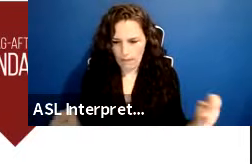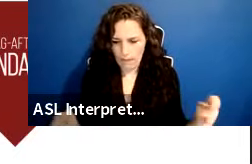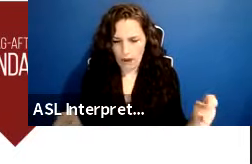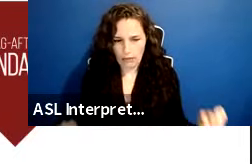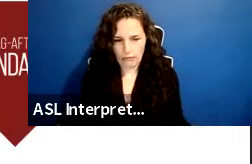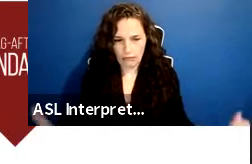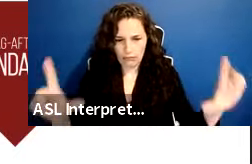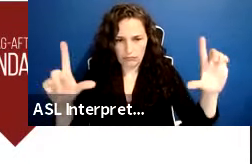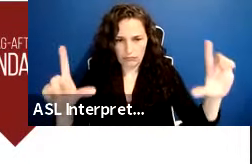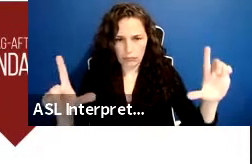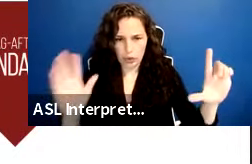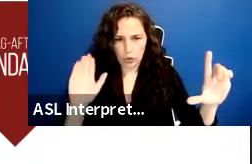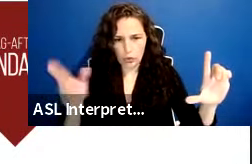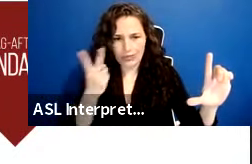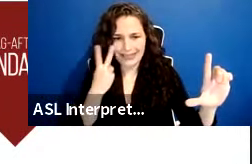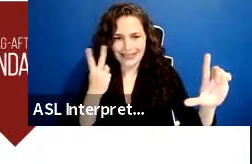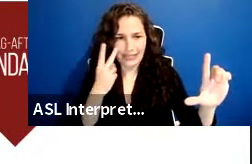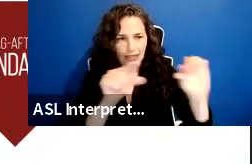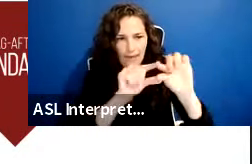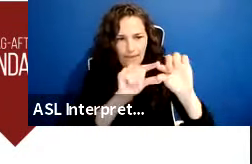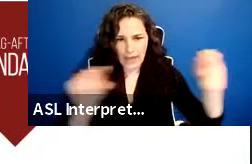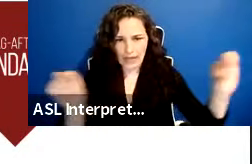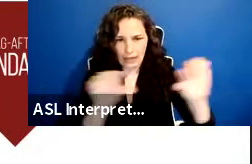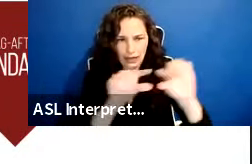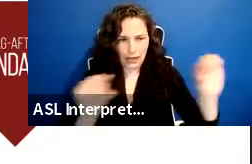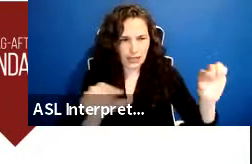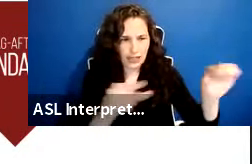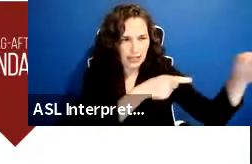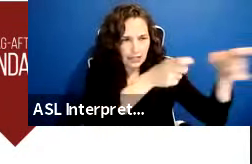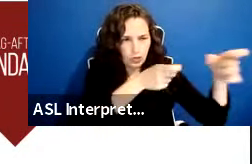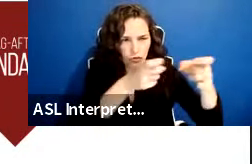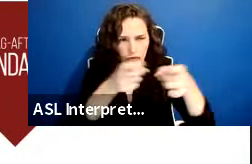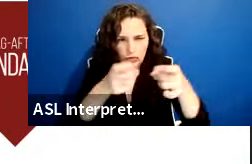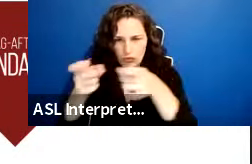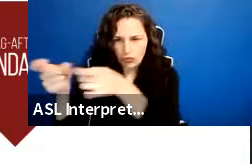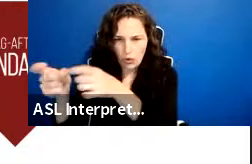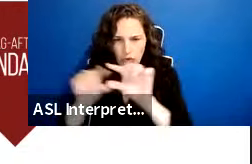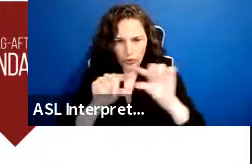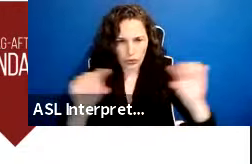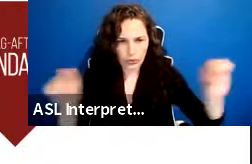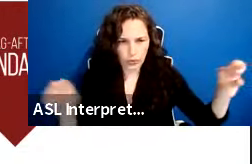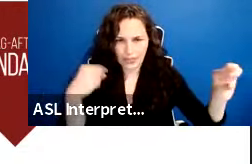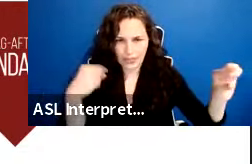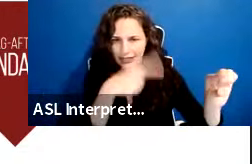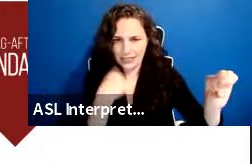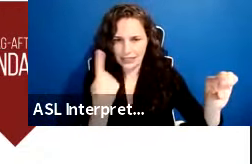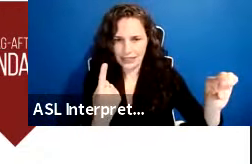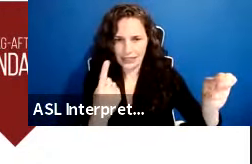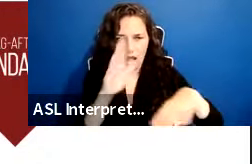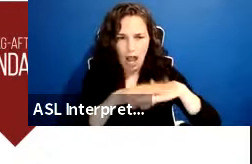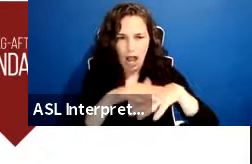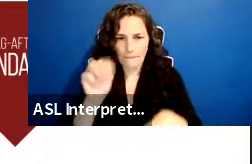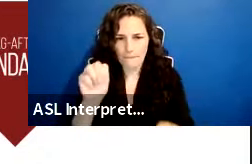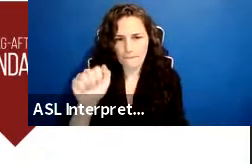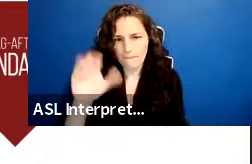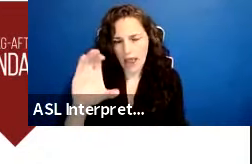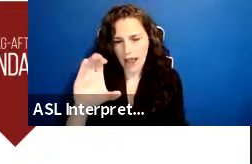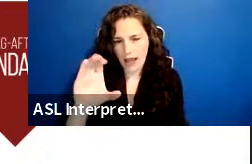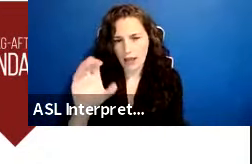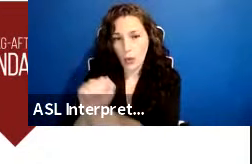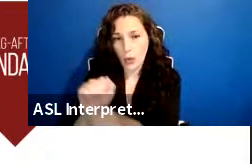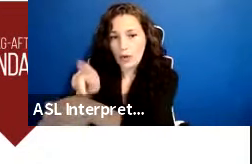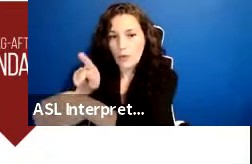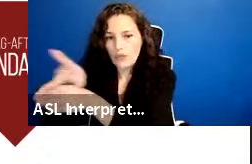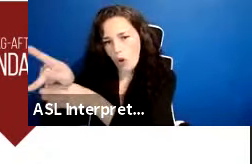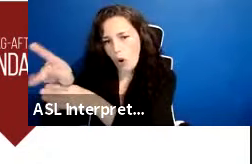in a meeting, you'll see a panel, a row of controls. And this is how it looked on my Mac with a pro account. This is how it looked